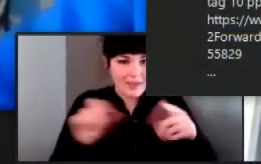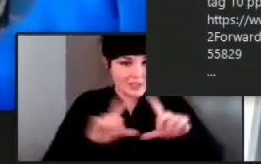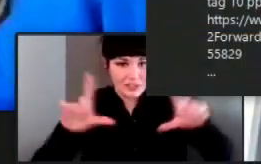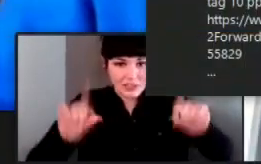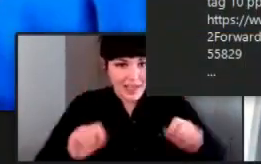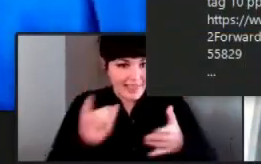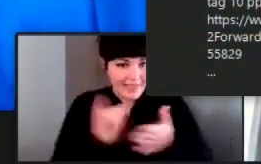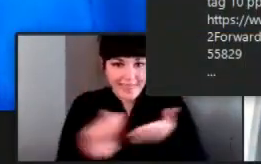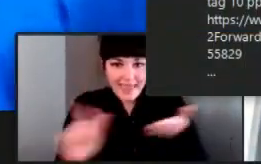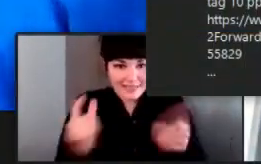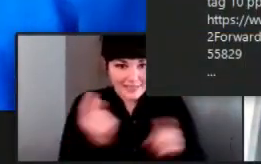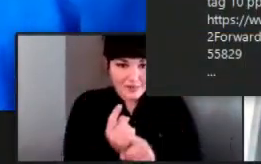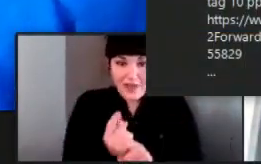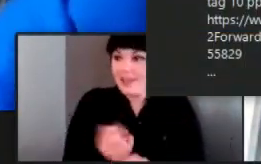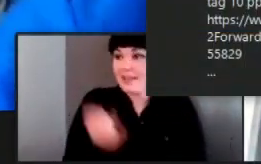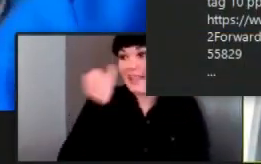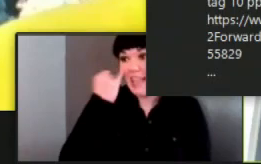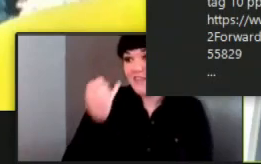right? It'd have been done.